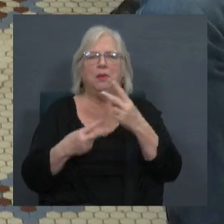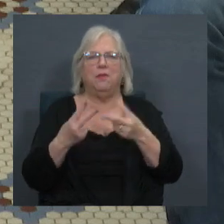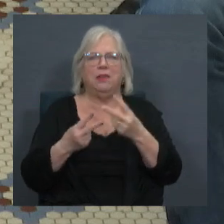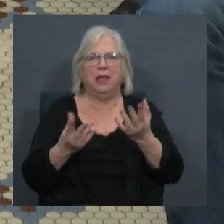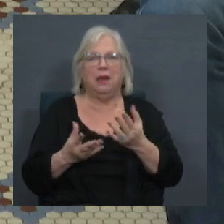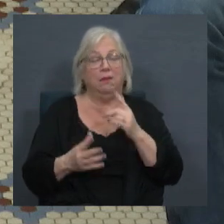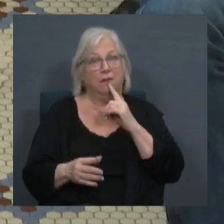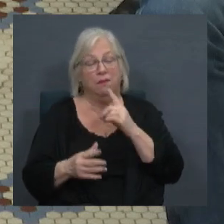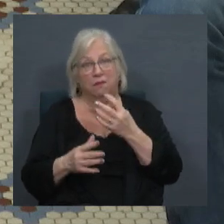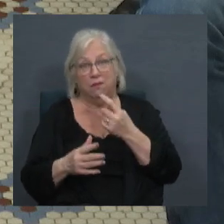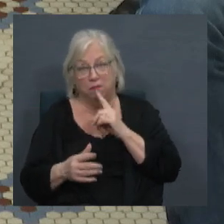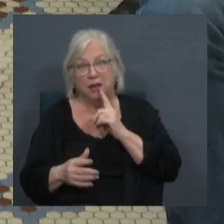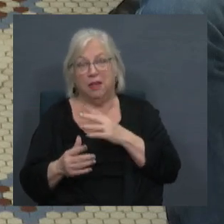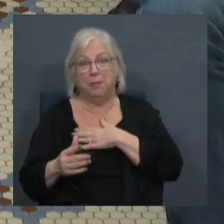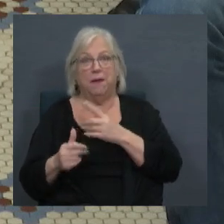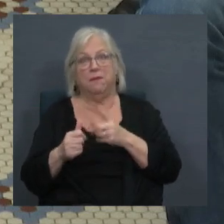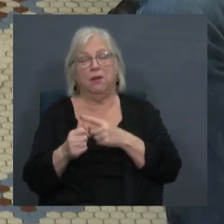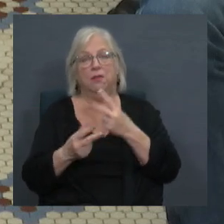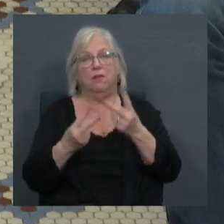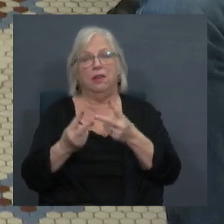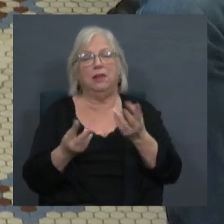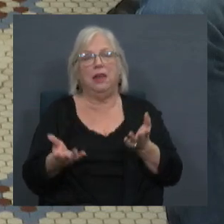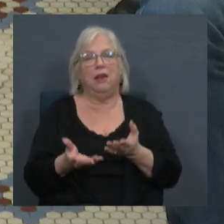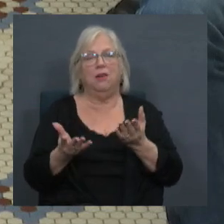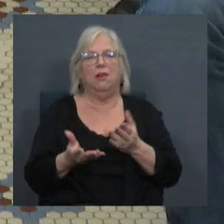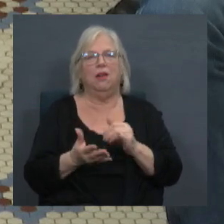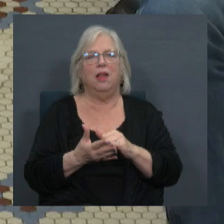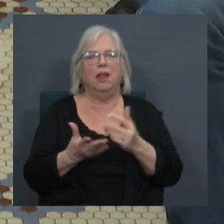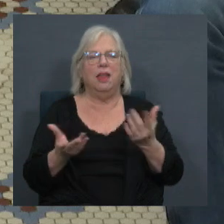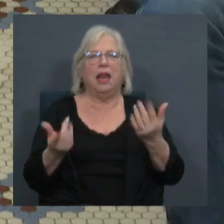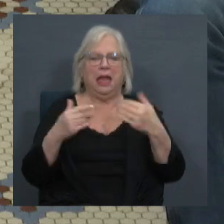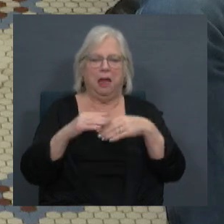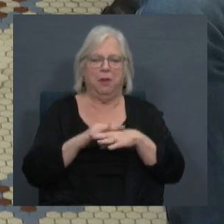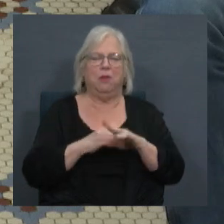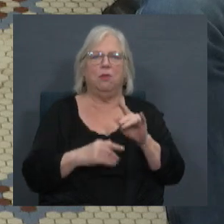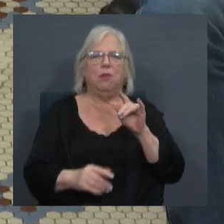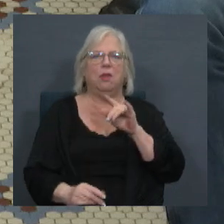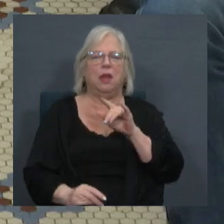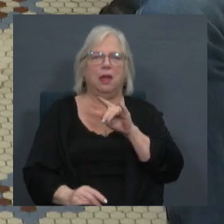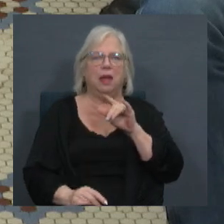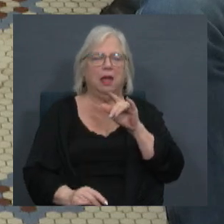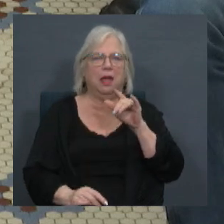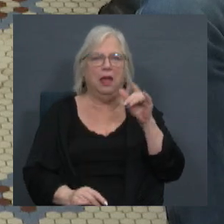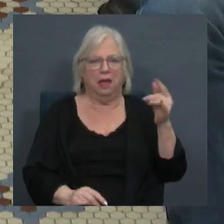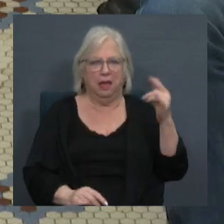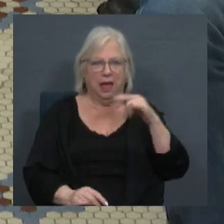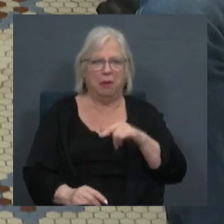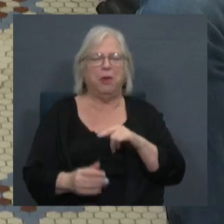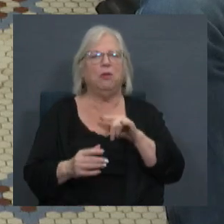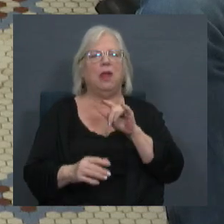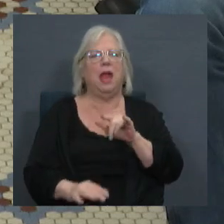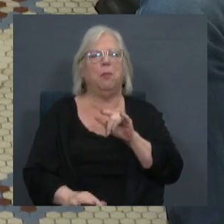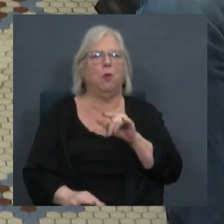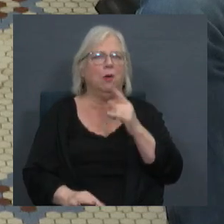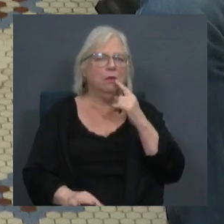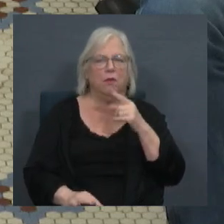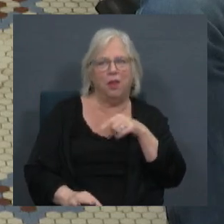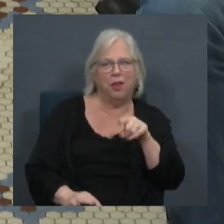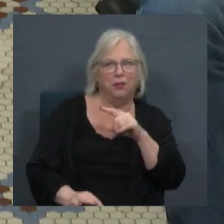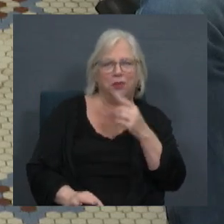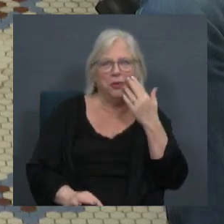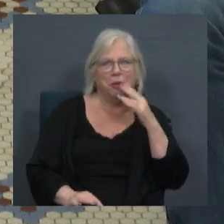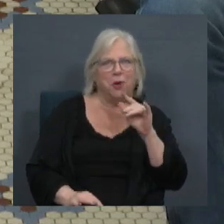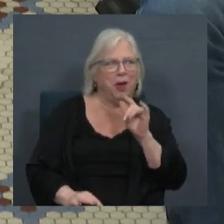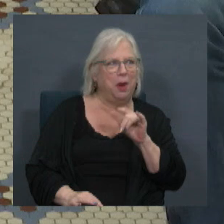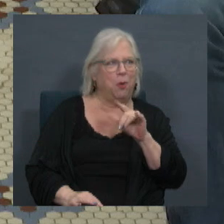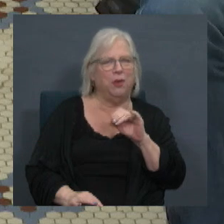was my first visit here, that I came into the airport. And for those of you who don't know